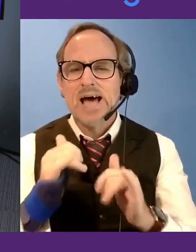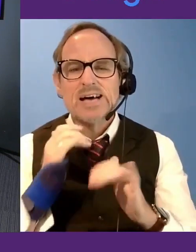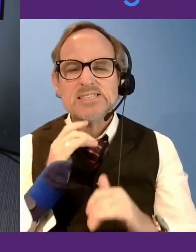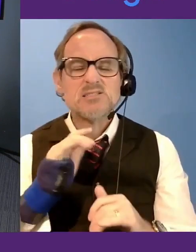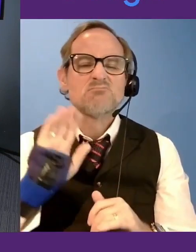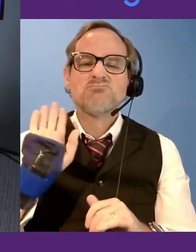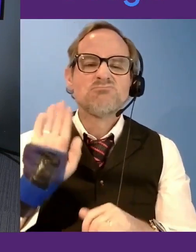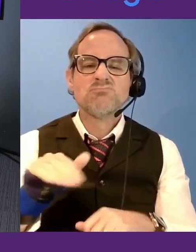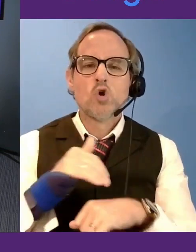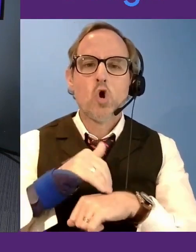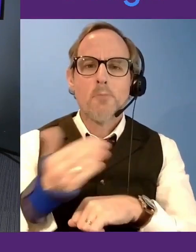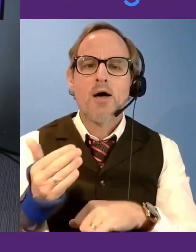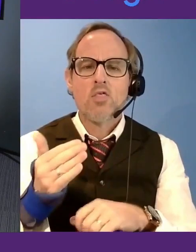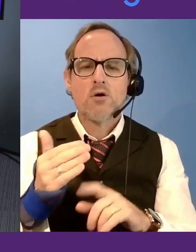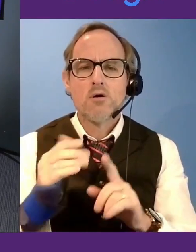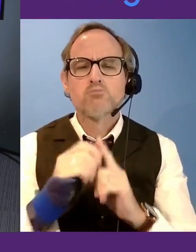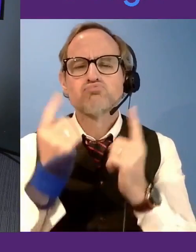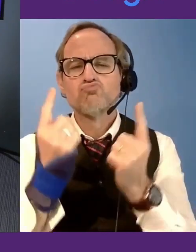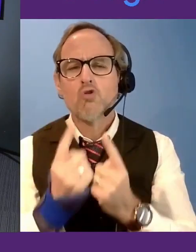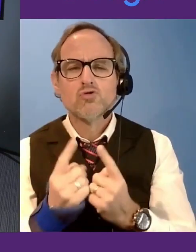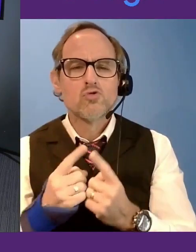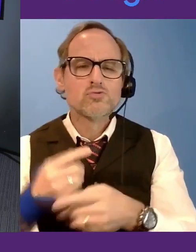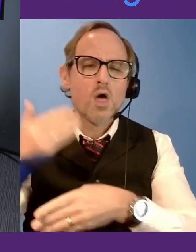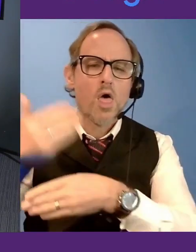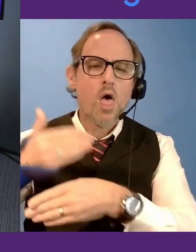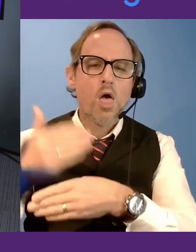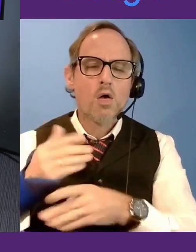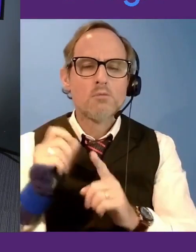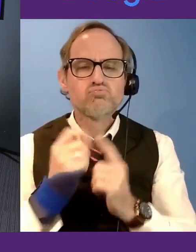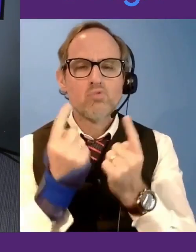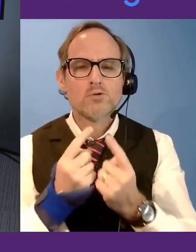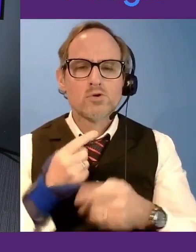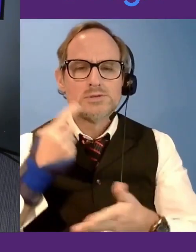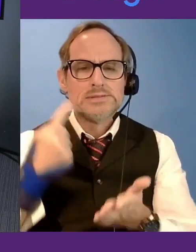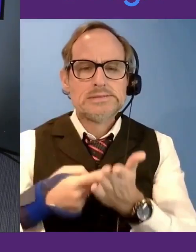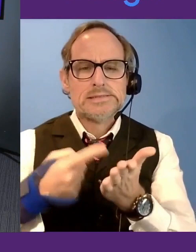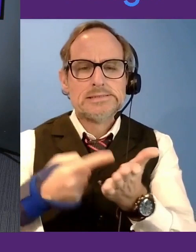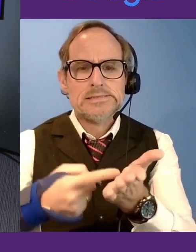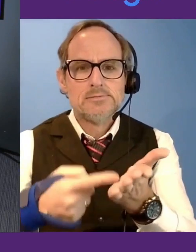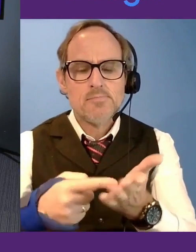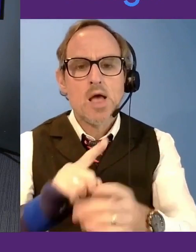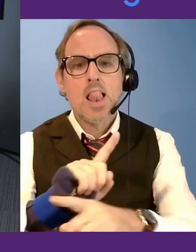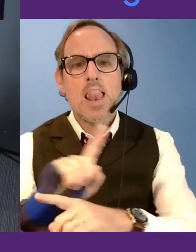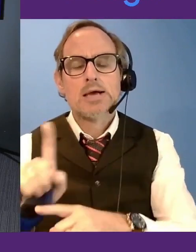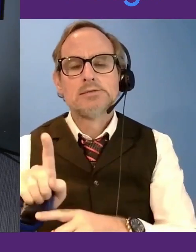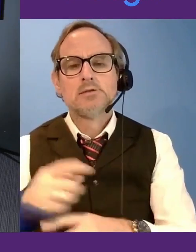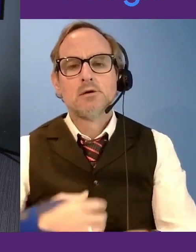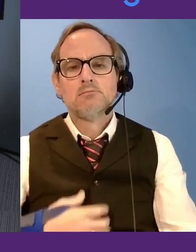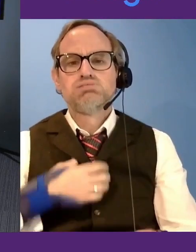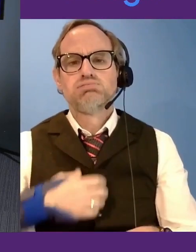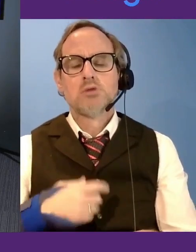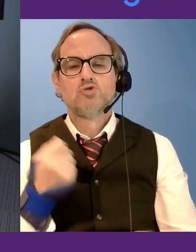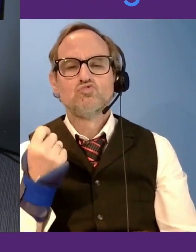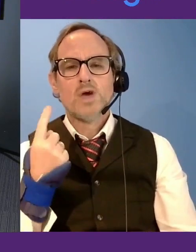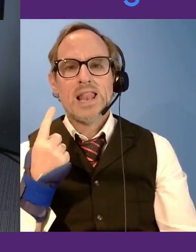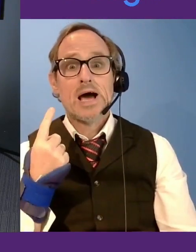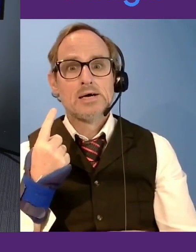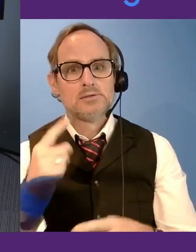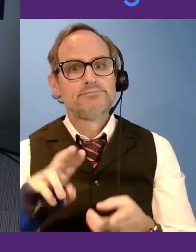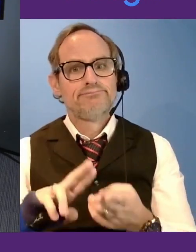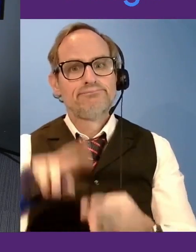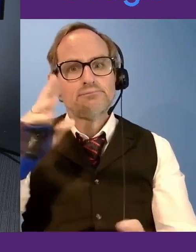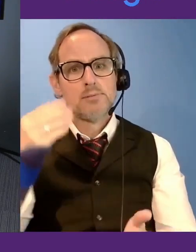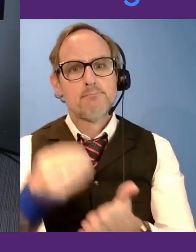it. That is the NASA did a great research on that. So it's not at the end, if you don't catch it in